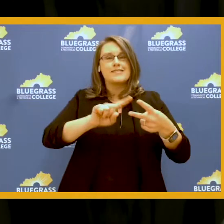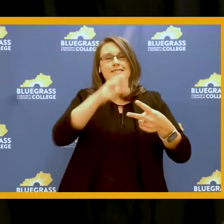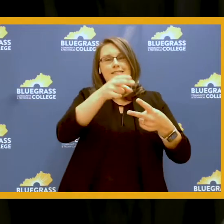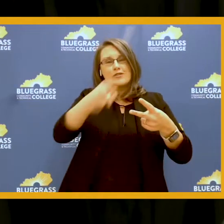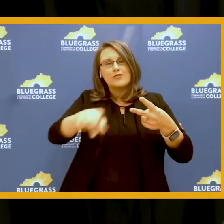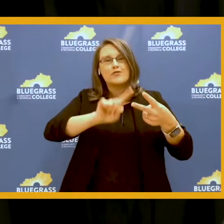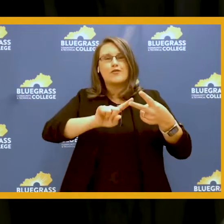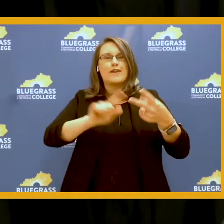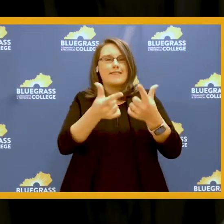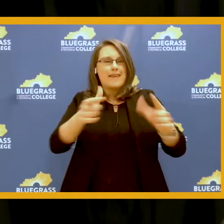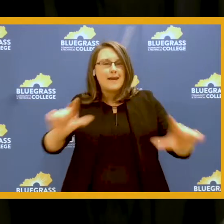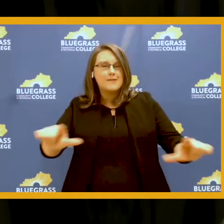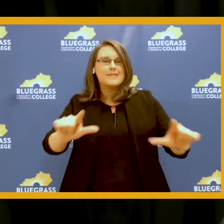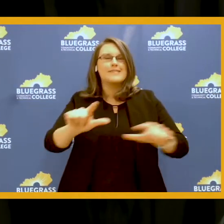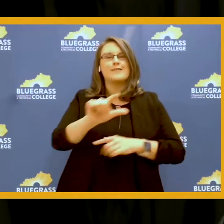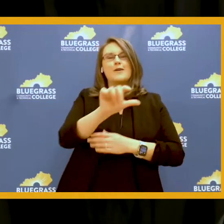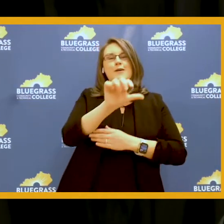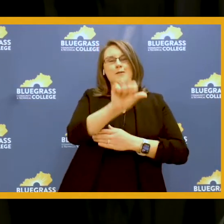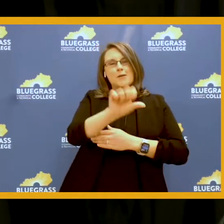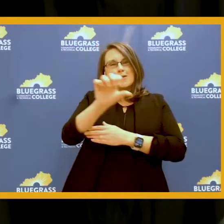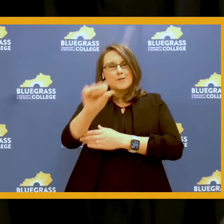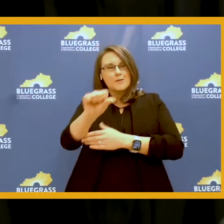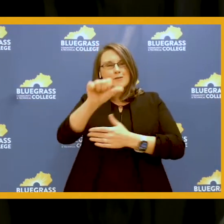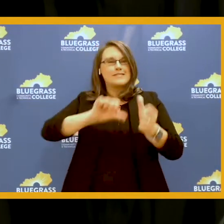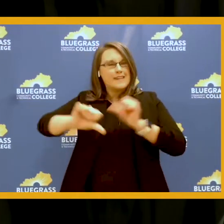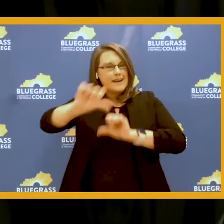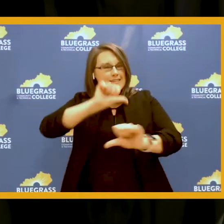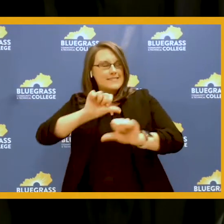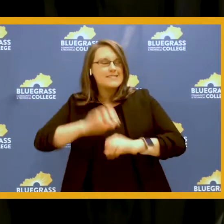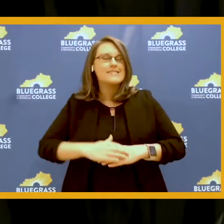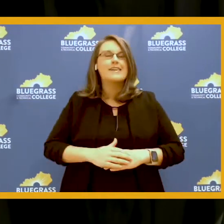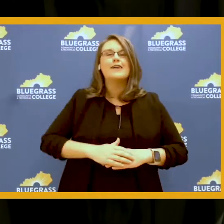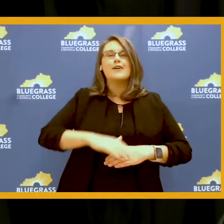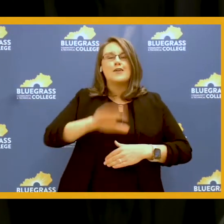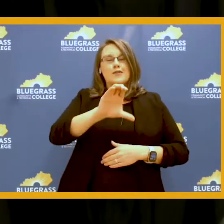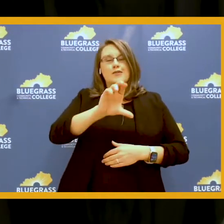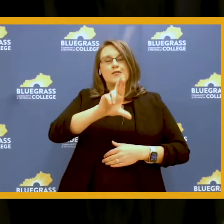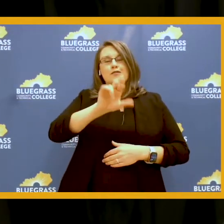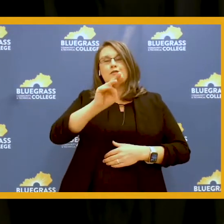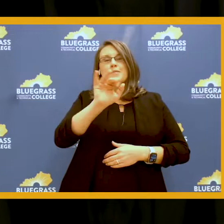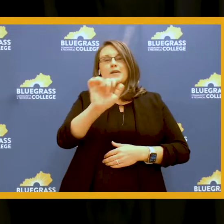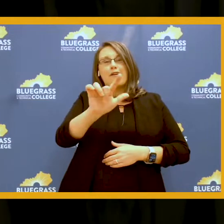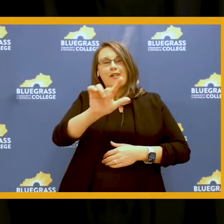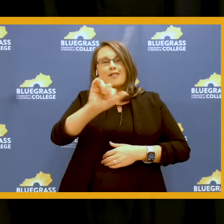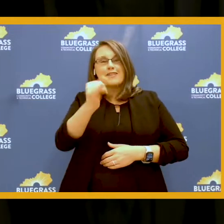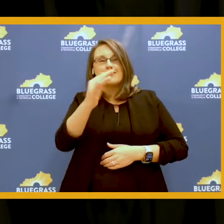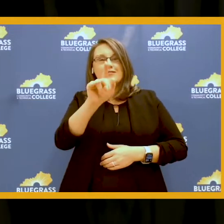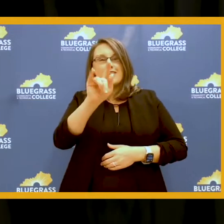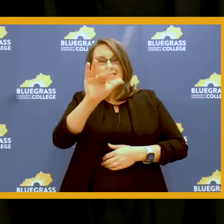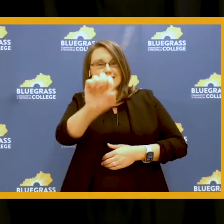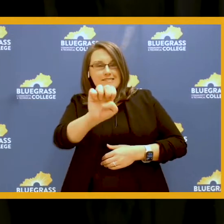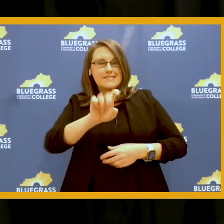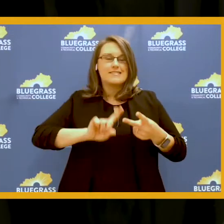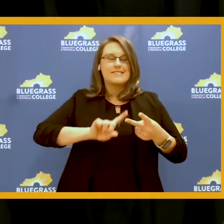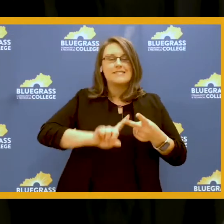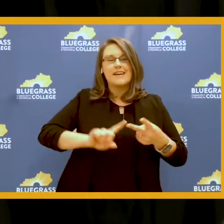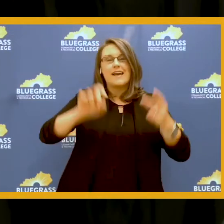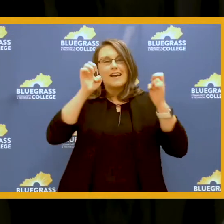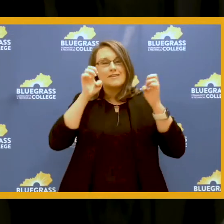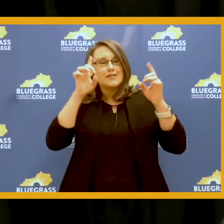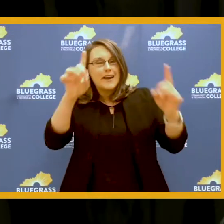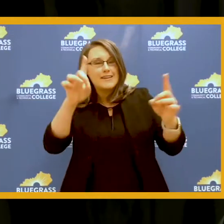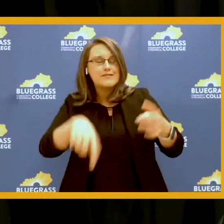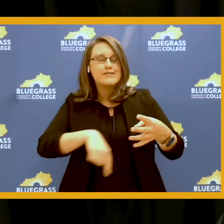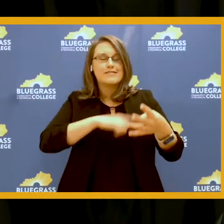languages, and social sciences, and also includes the programs criminal justice, education, interdisciplinary early